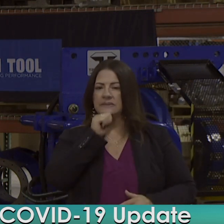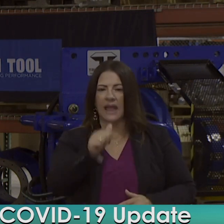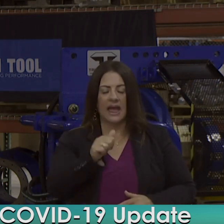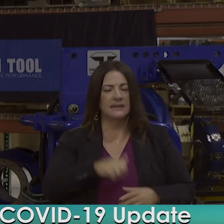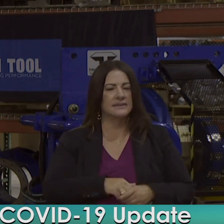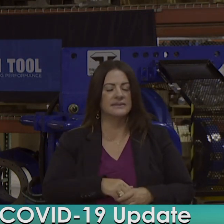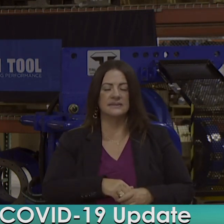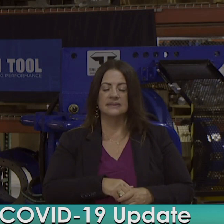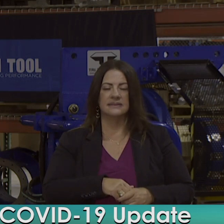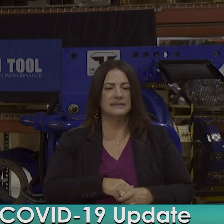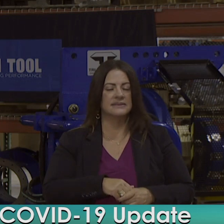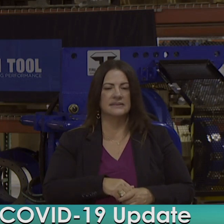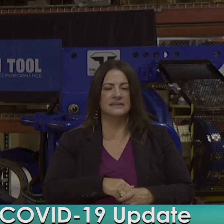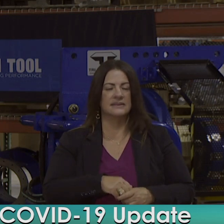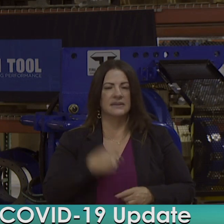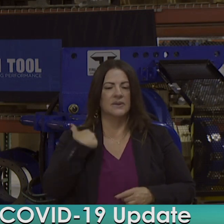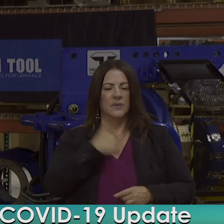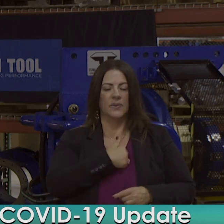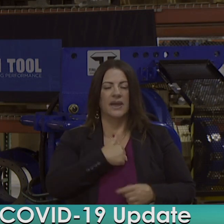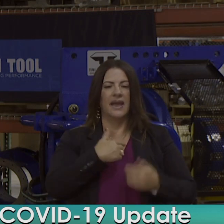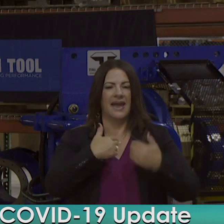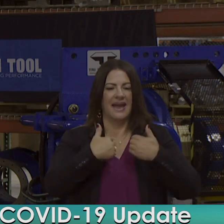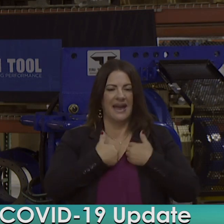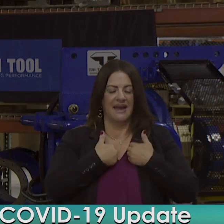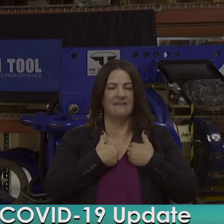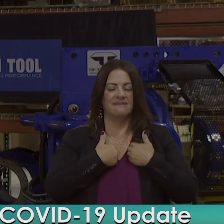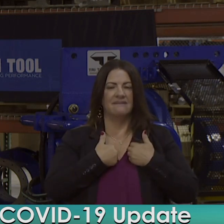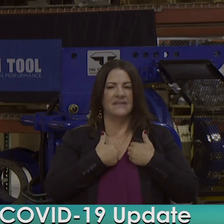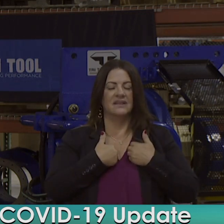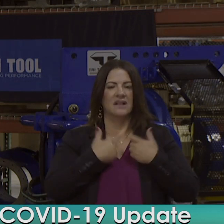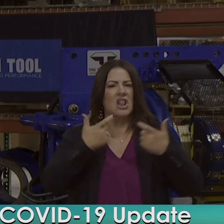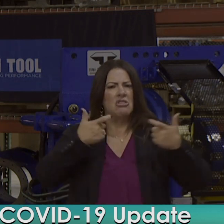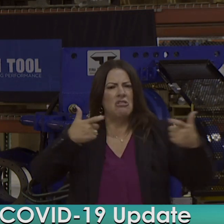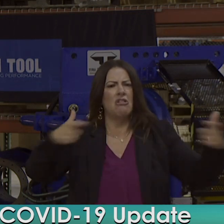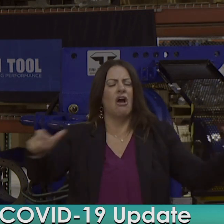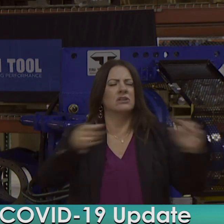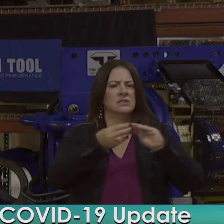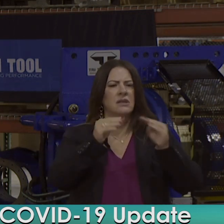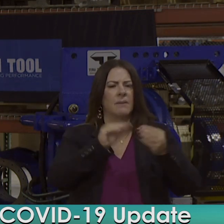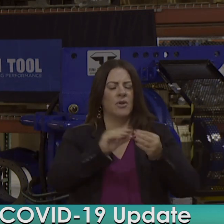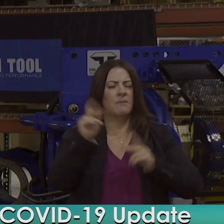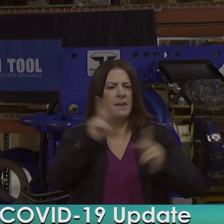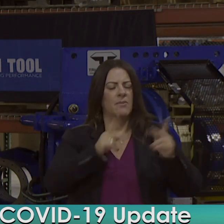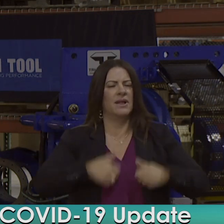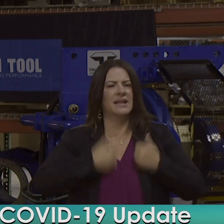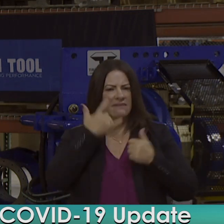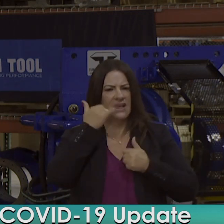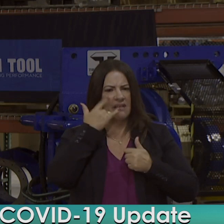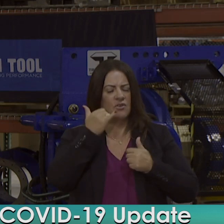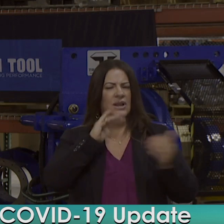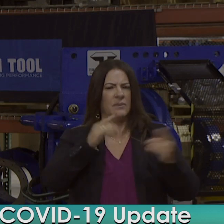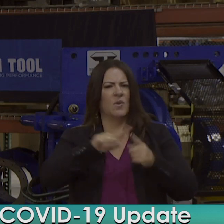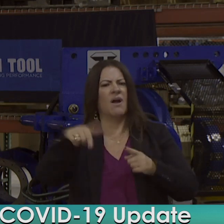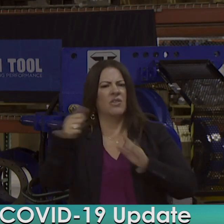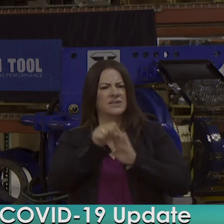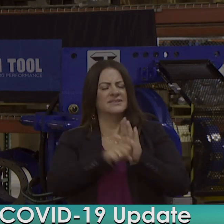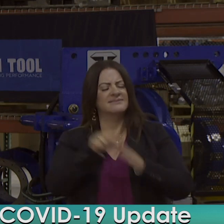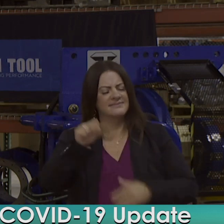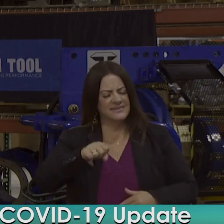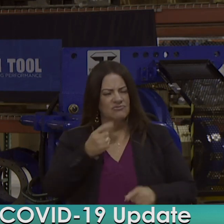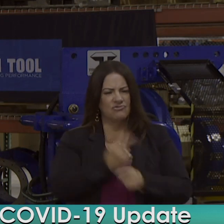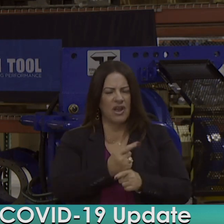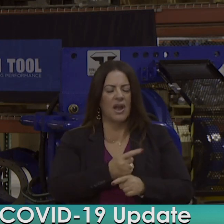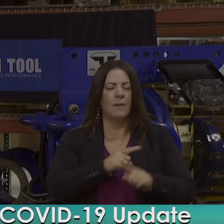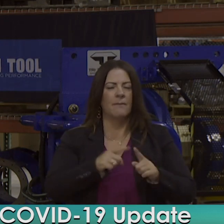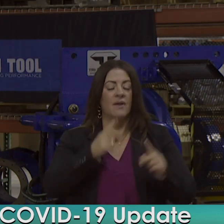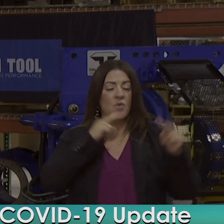is equivalent to 21 states combined. So when you look at the prism of California, the only responsible way to look